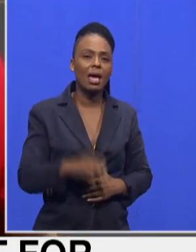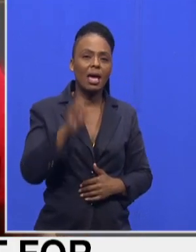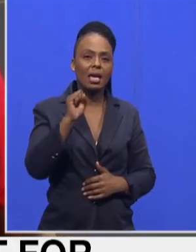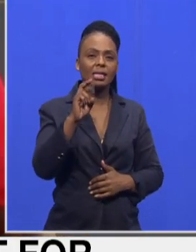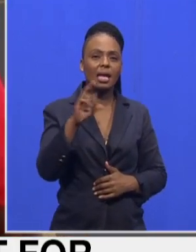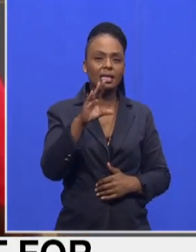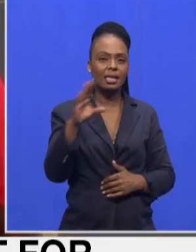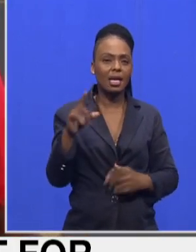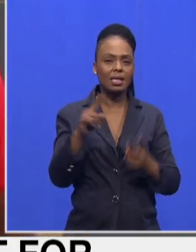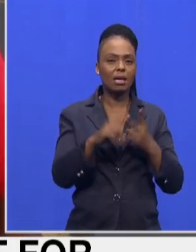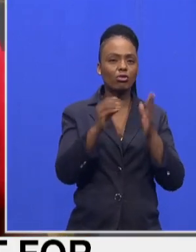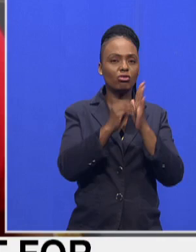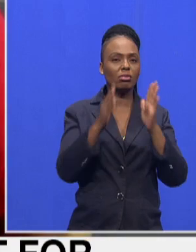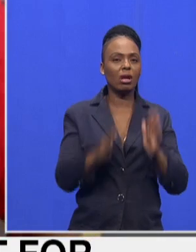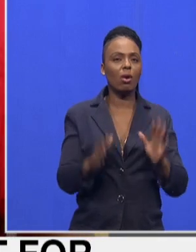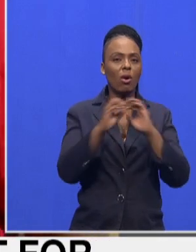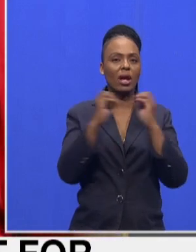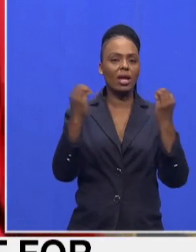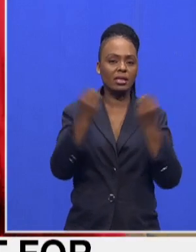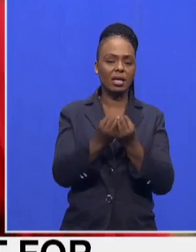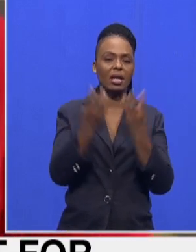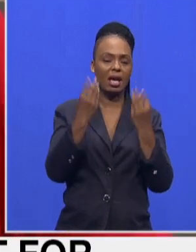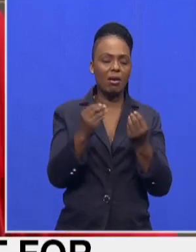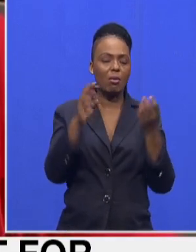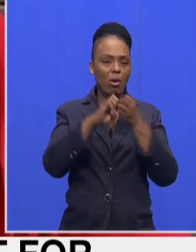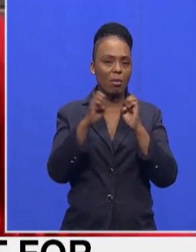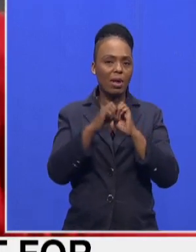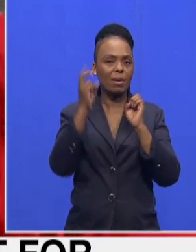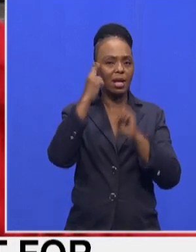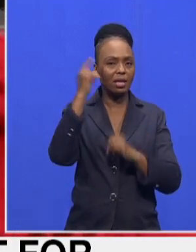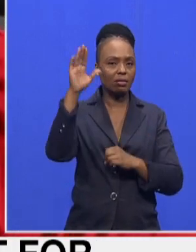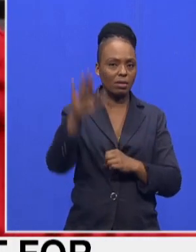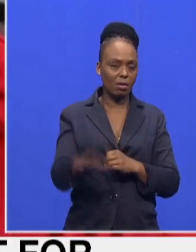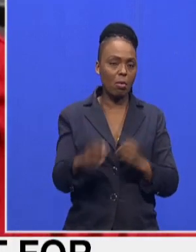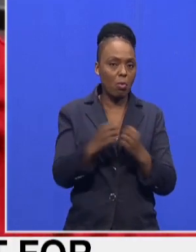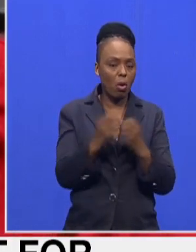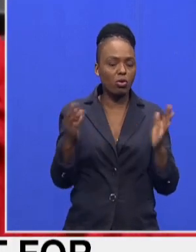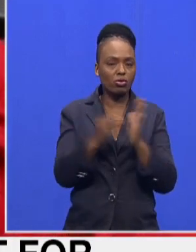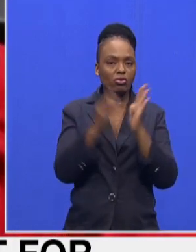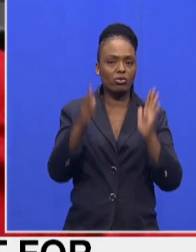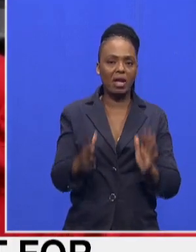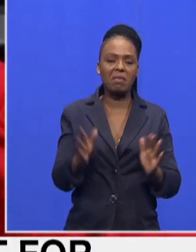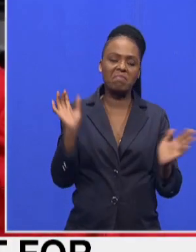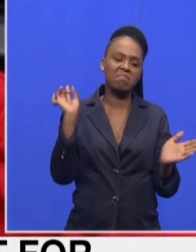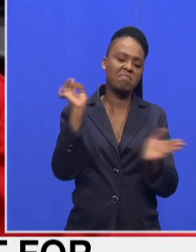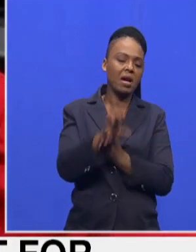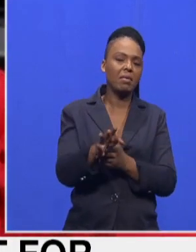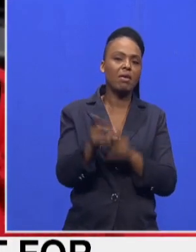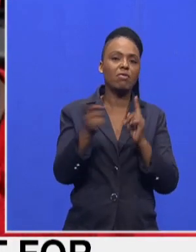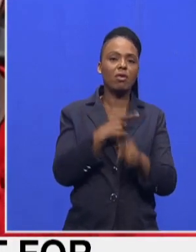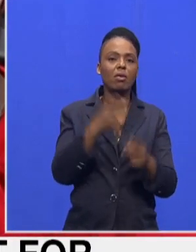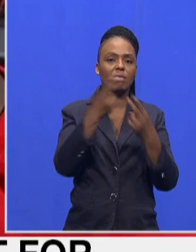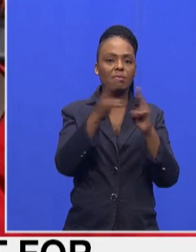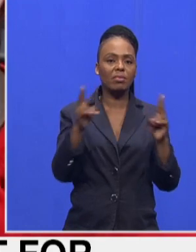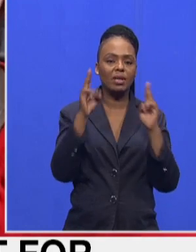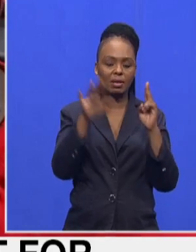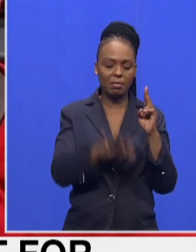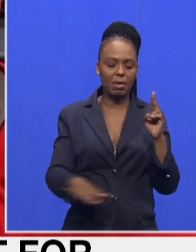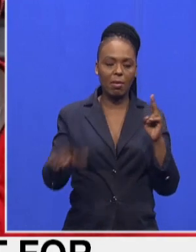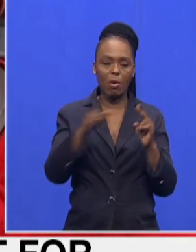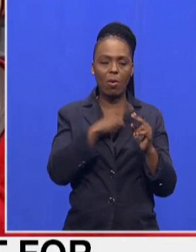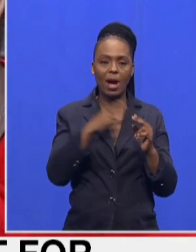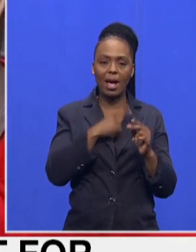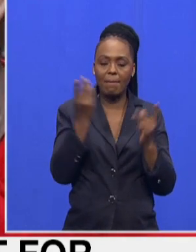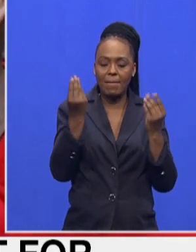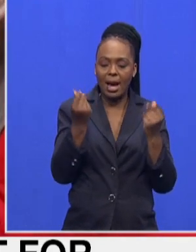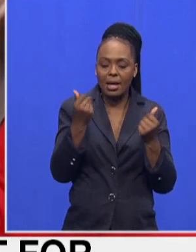well as the student organizations were faced with an accommodation crisis where our students were being kicked out of residences due to the fee block matter. We have